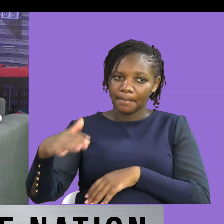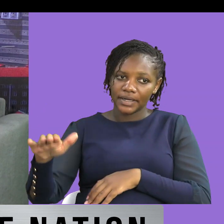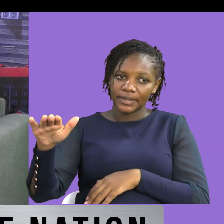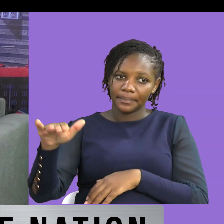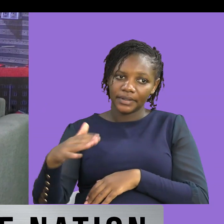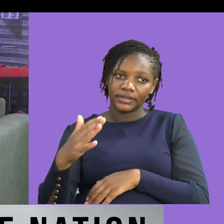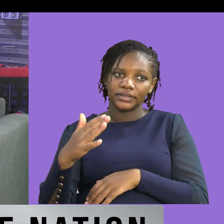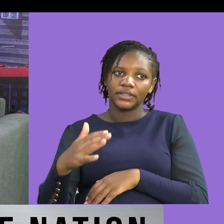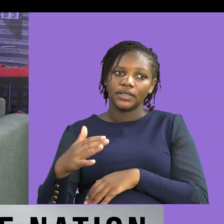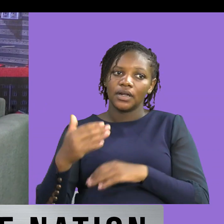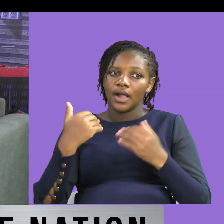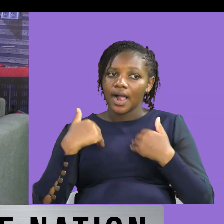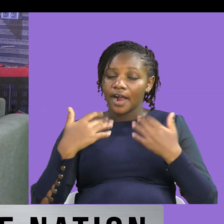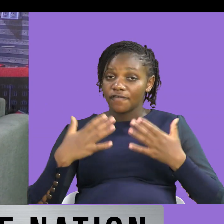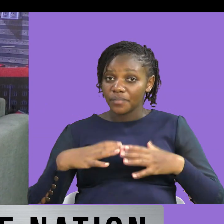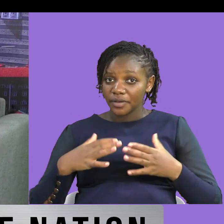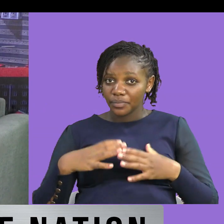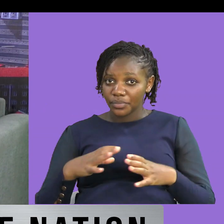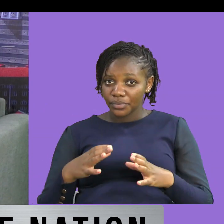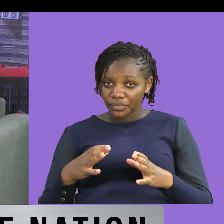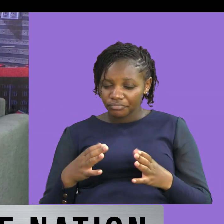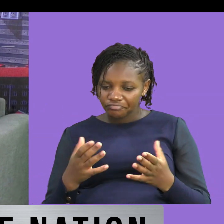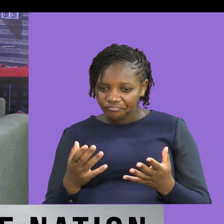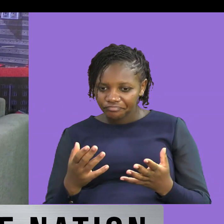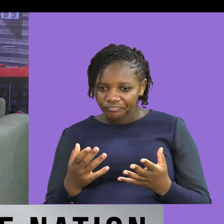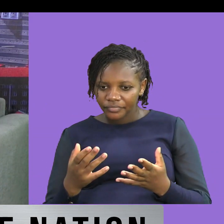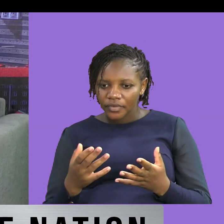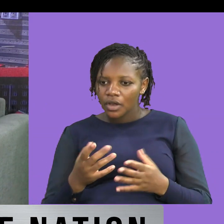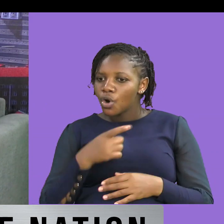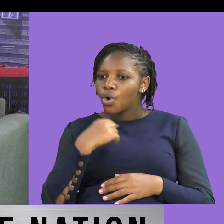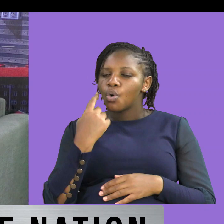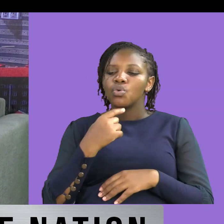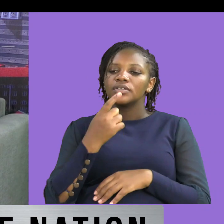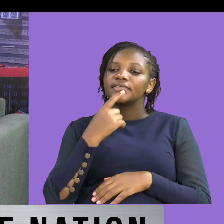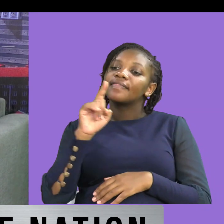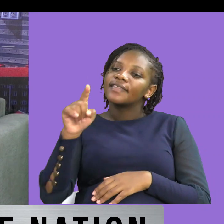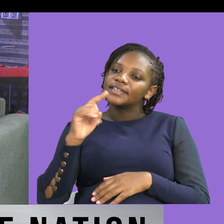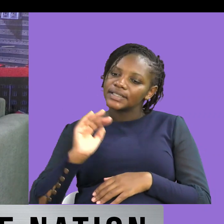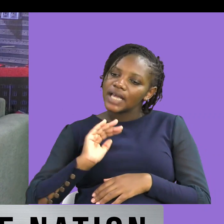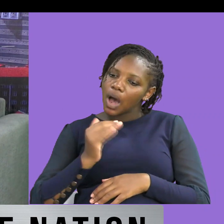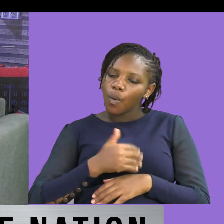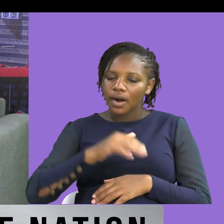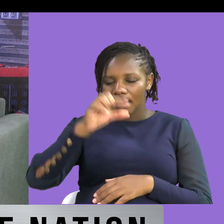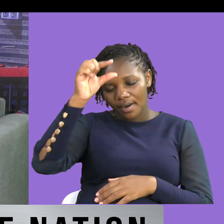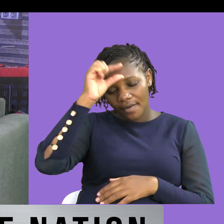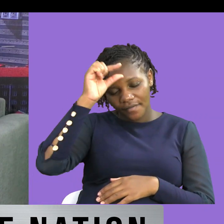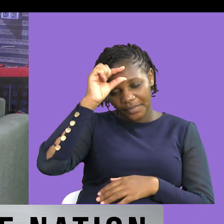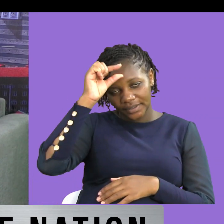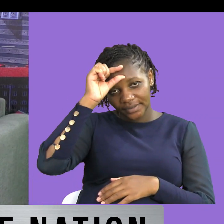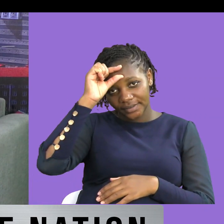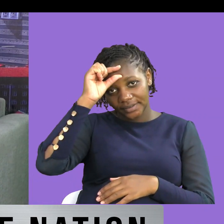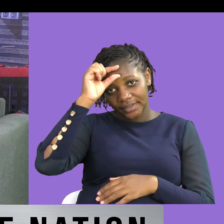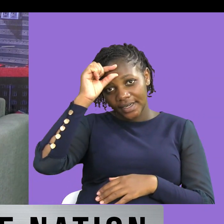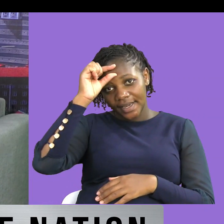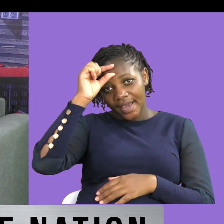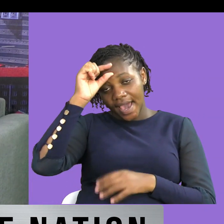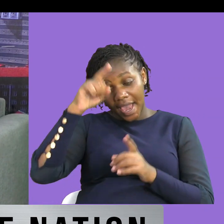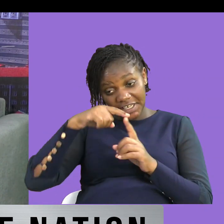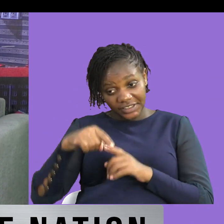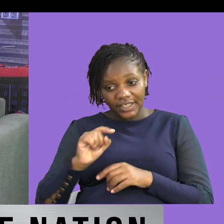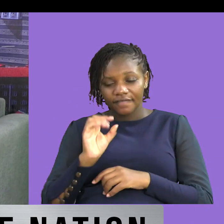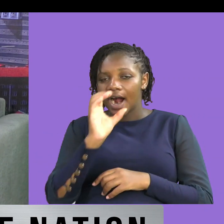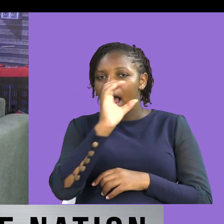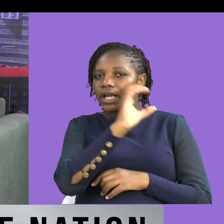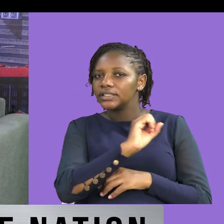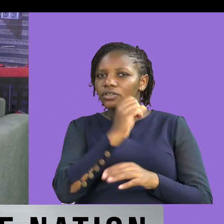have people who are in political parties in parliament call the government their government, and so they assume that